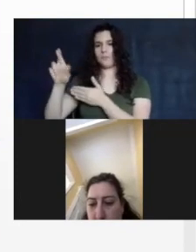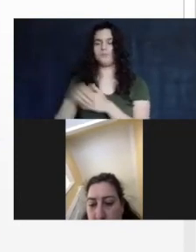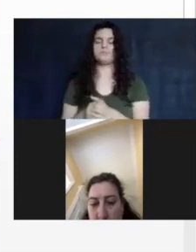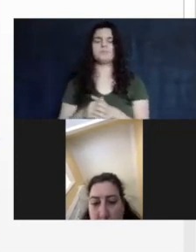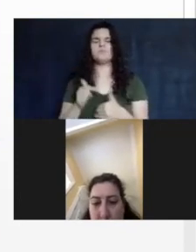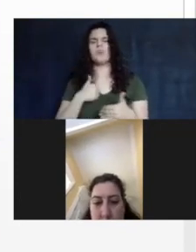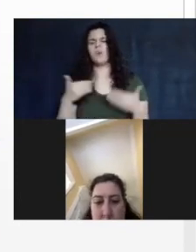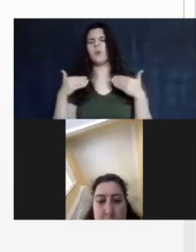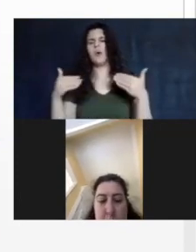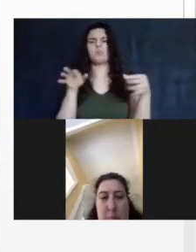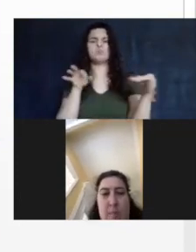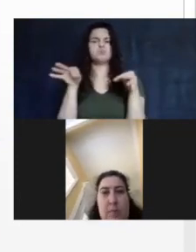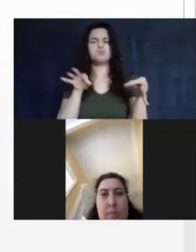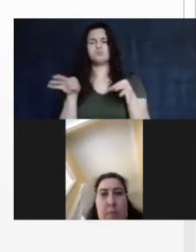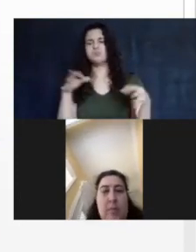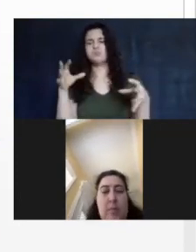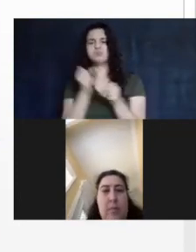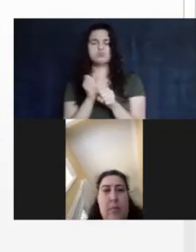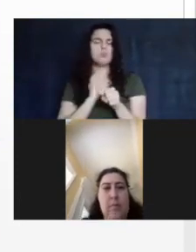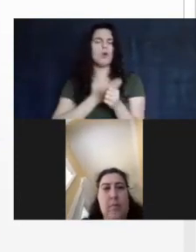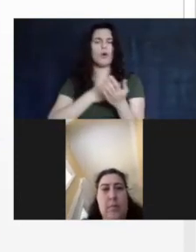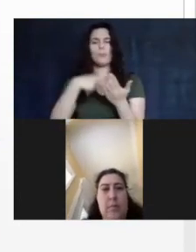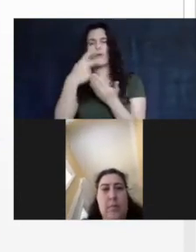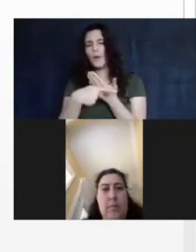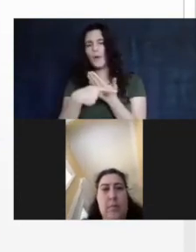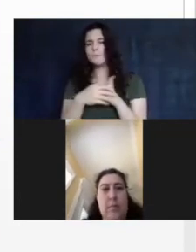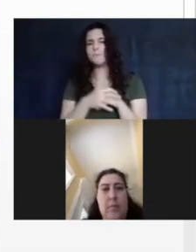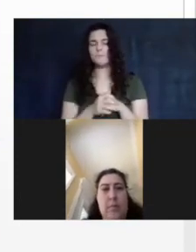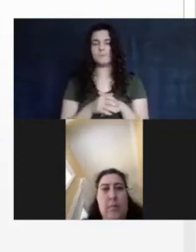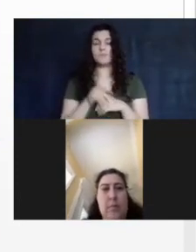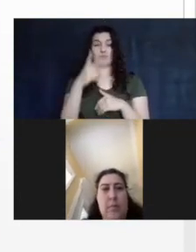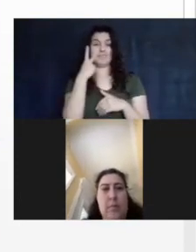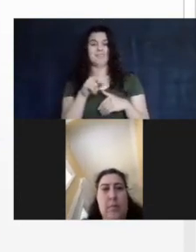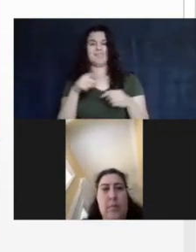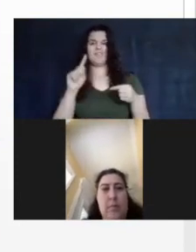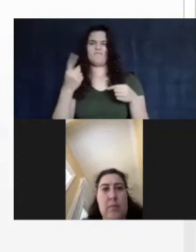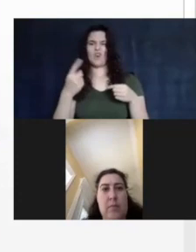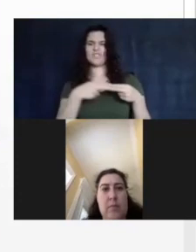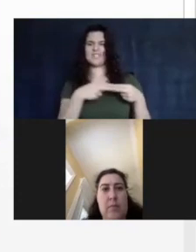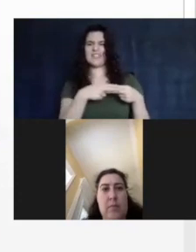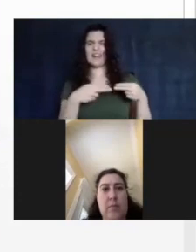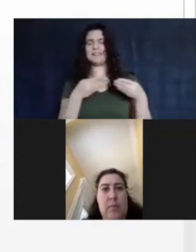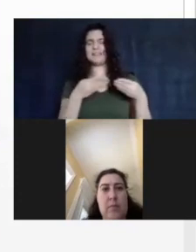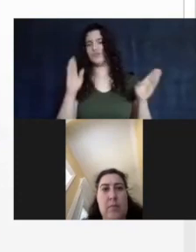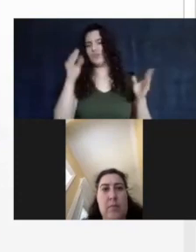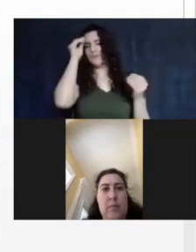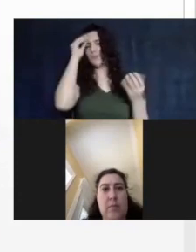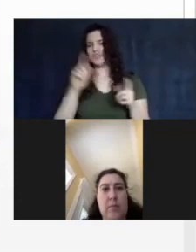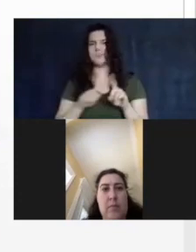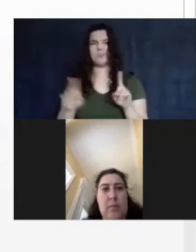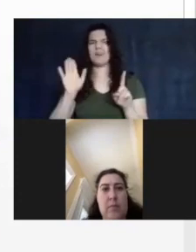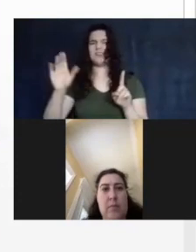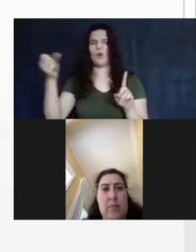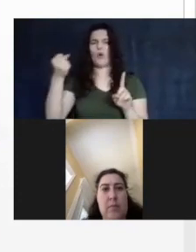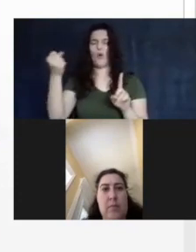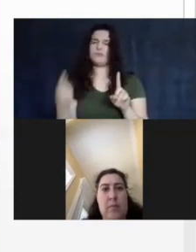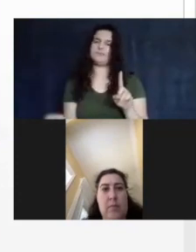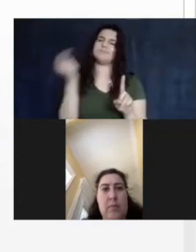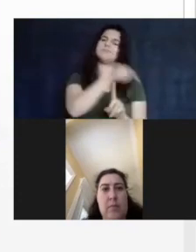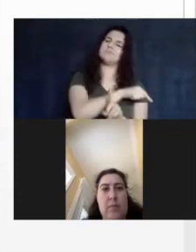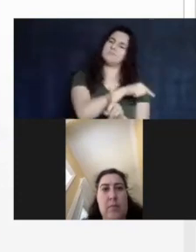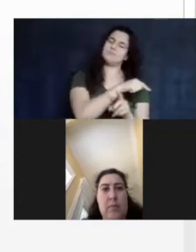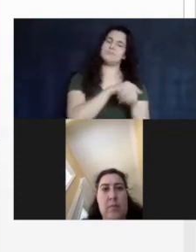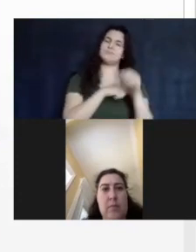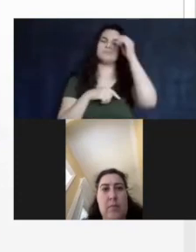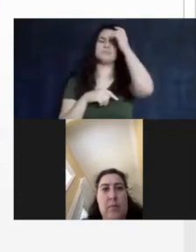just kind of an overview of the program. As you can see, the first slide there says general information. But before I get to that, let me, as I was